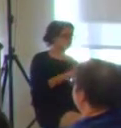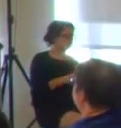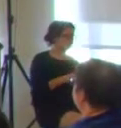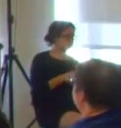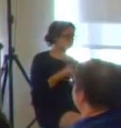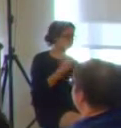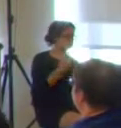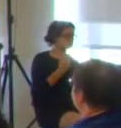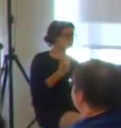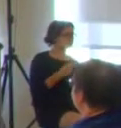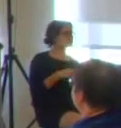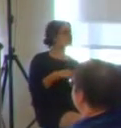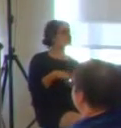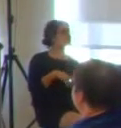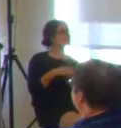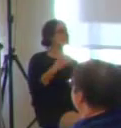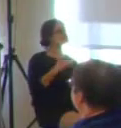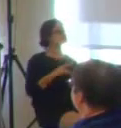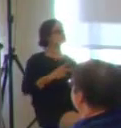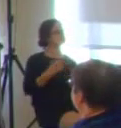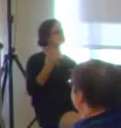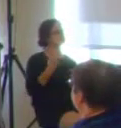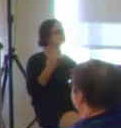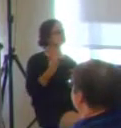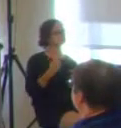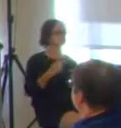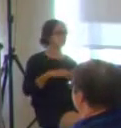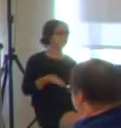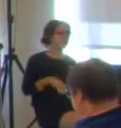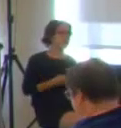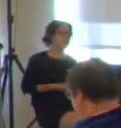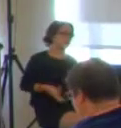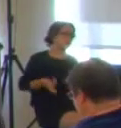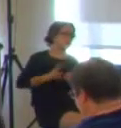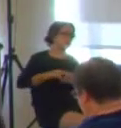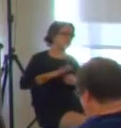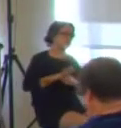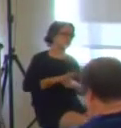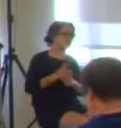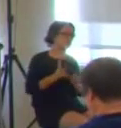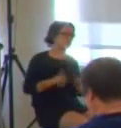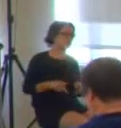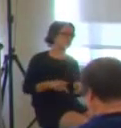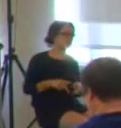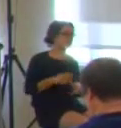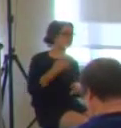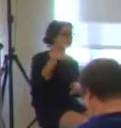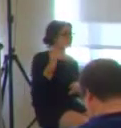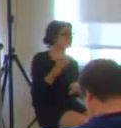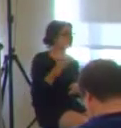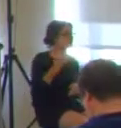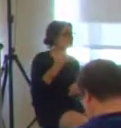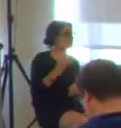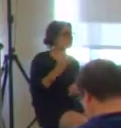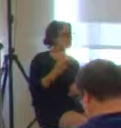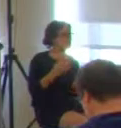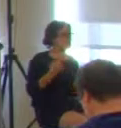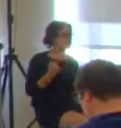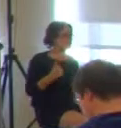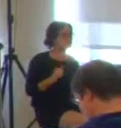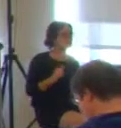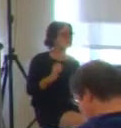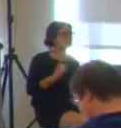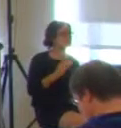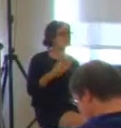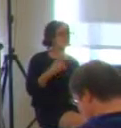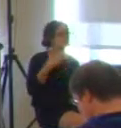is because it creates enormous additional stressors for the person. I mean, the idea of trying to even think